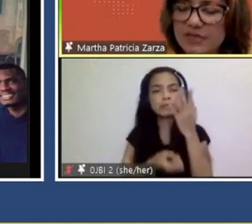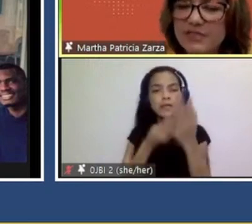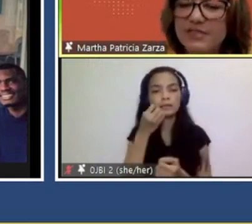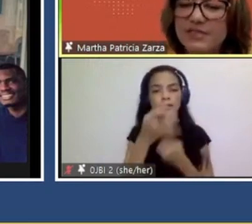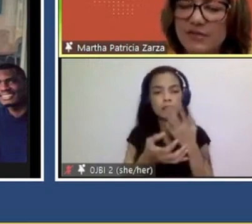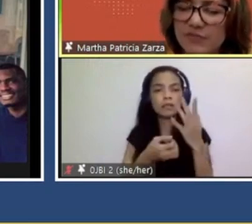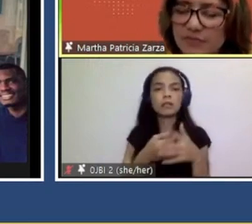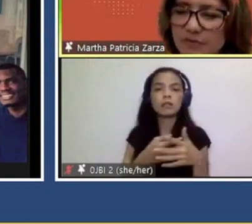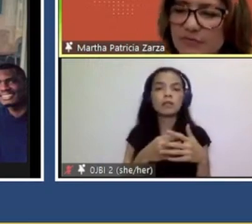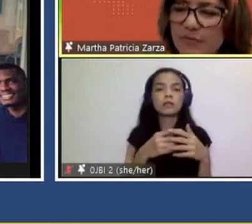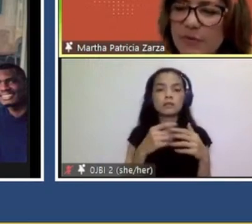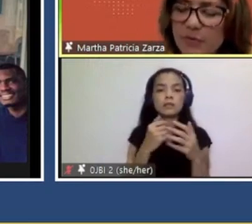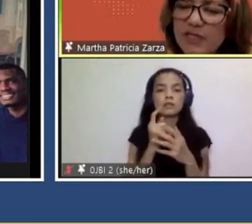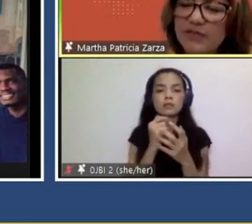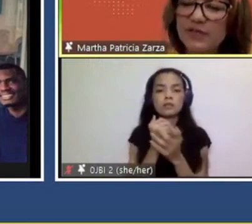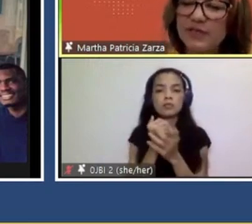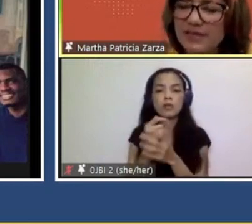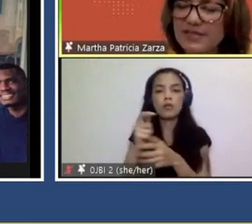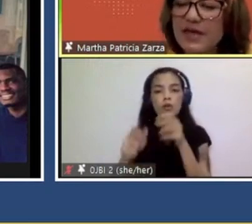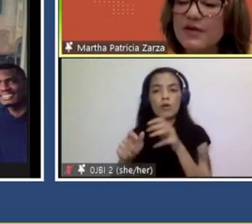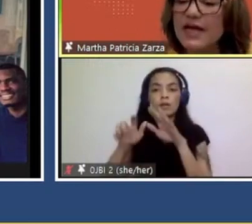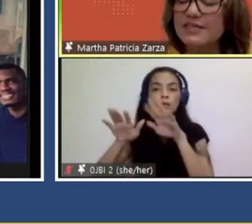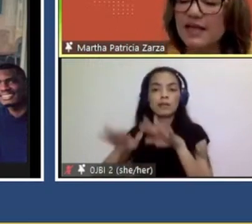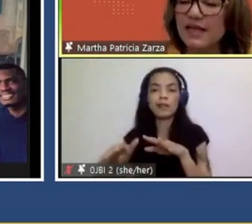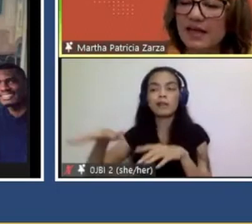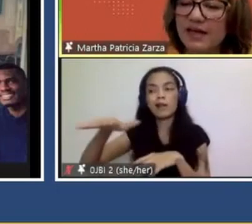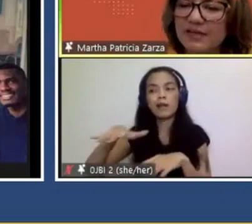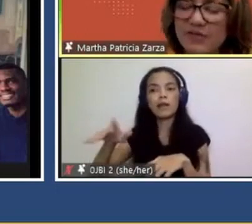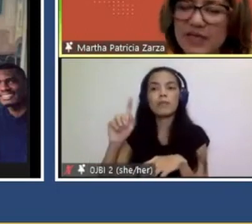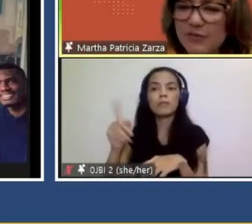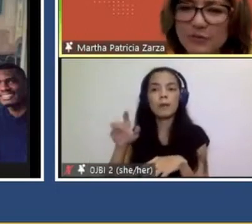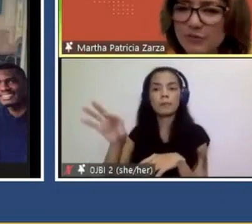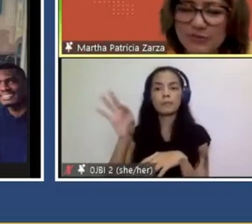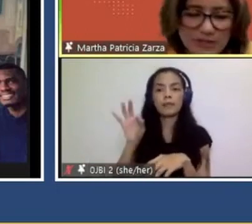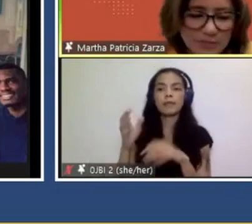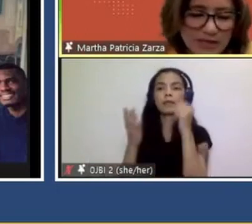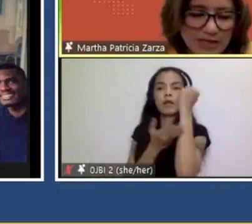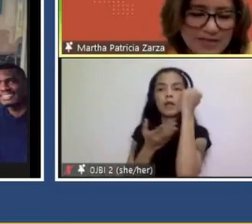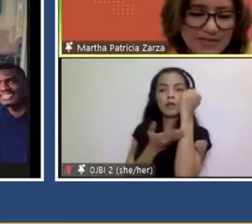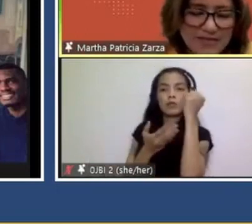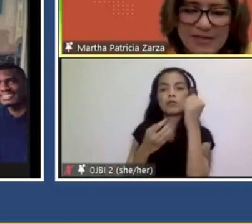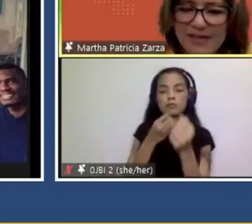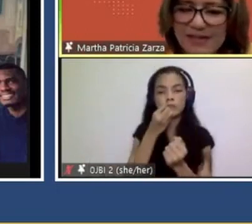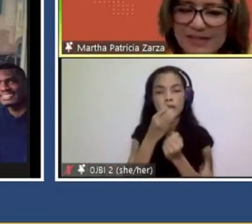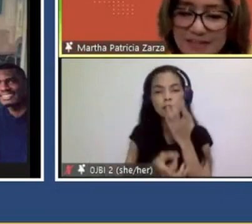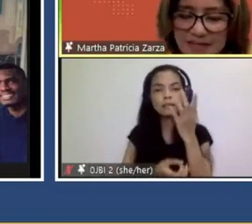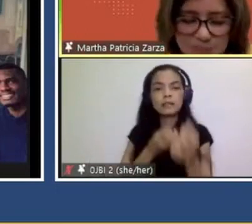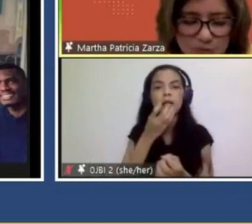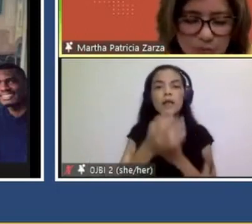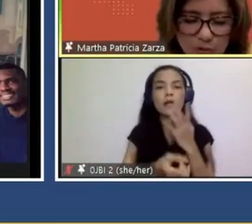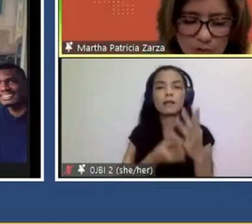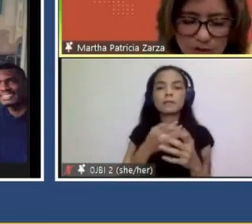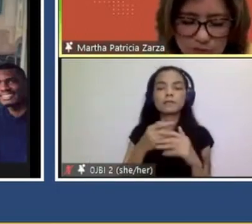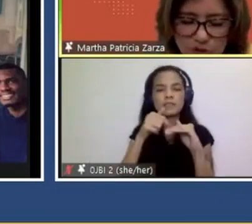the circumstances of the people living in these areas, and trying to explain as detailed